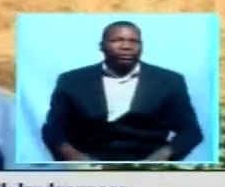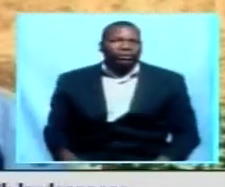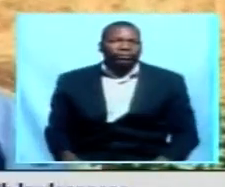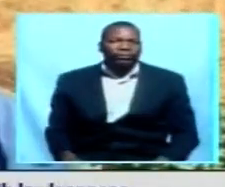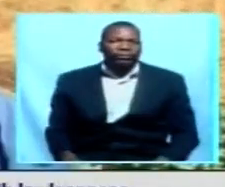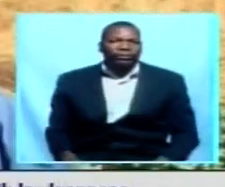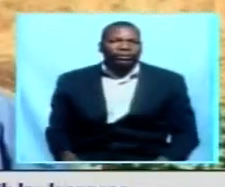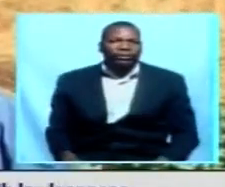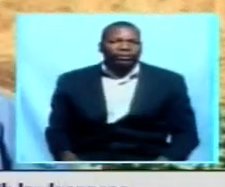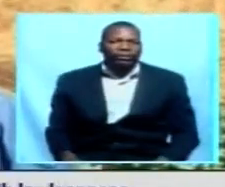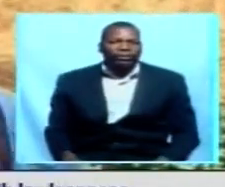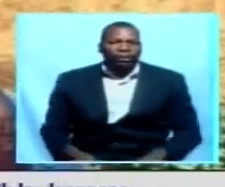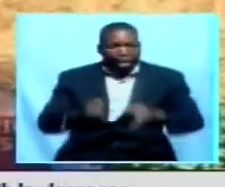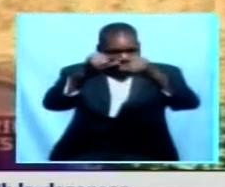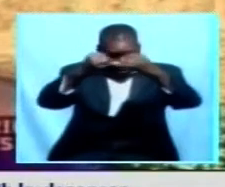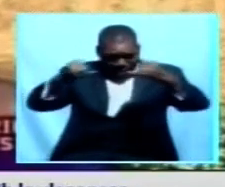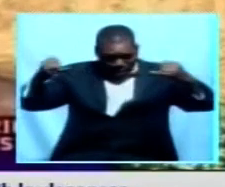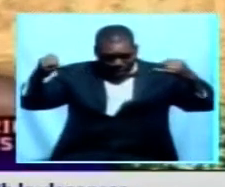Waya ya malaiti panunga